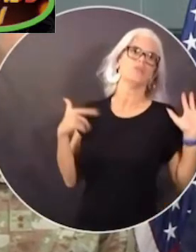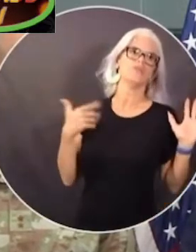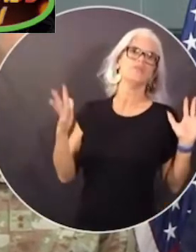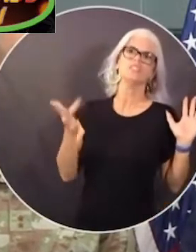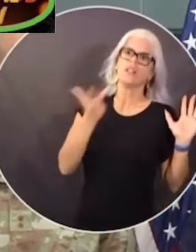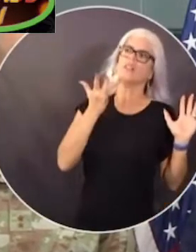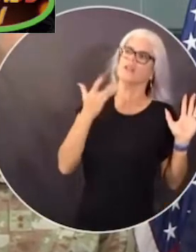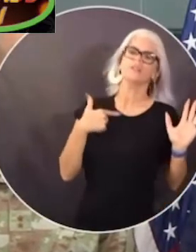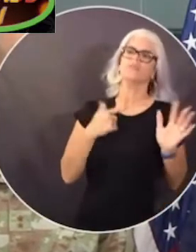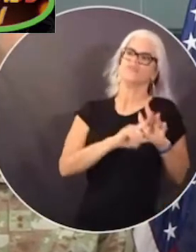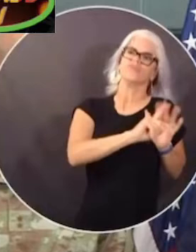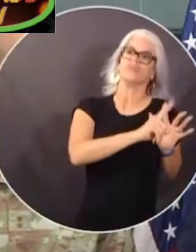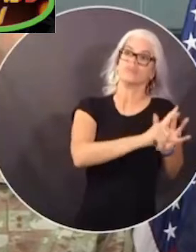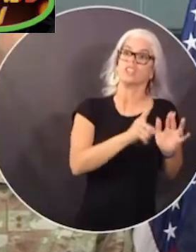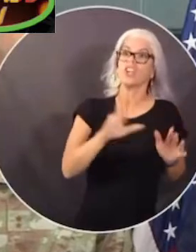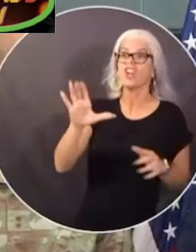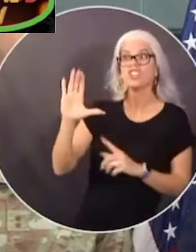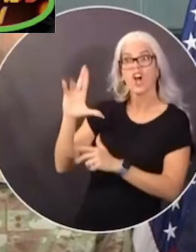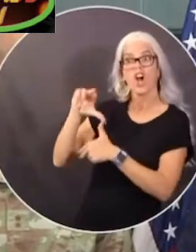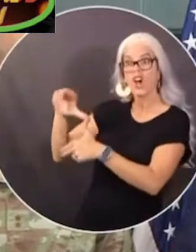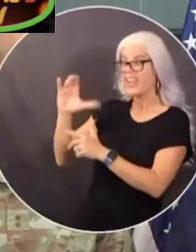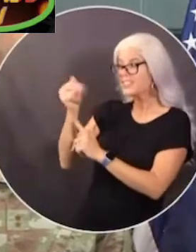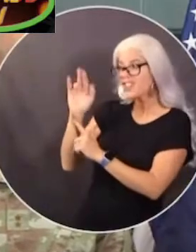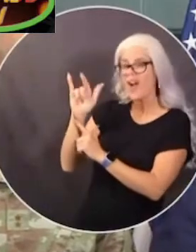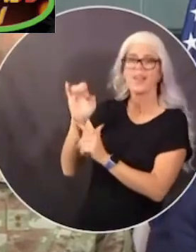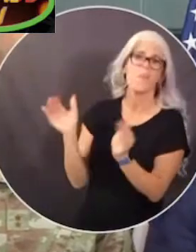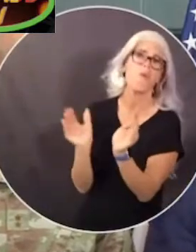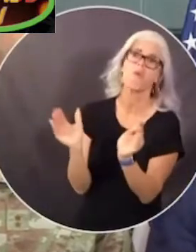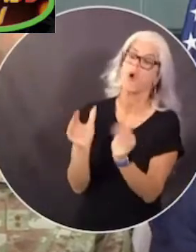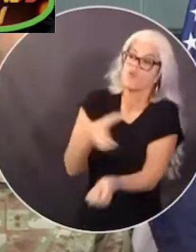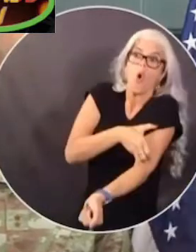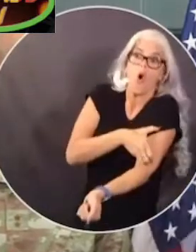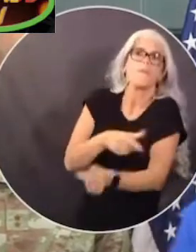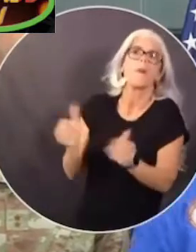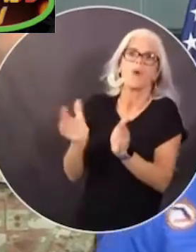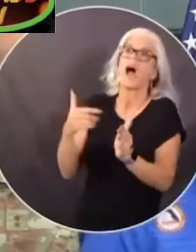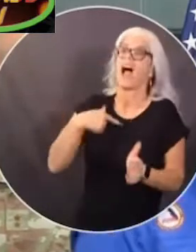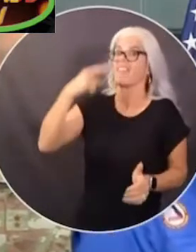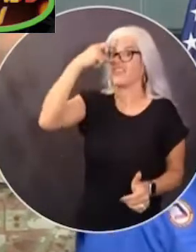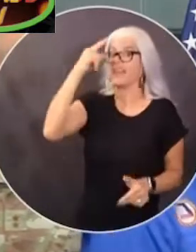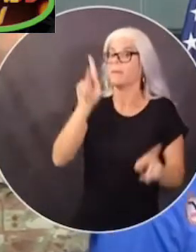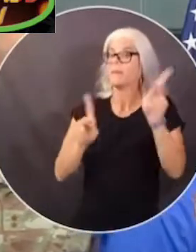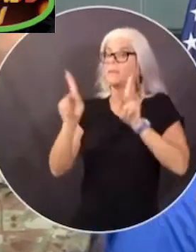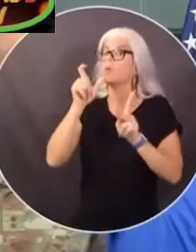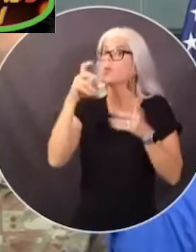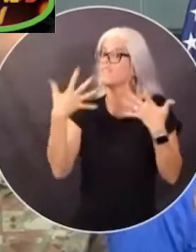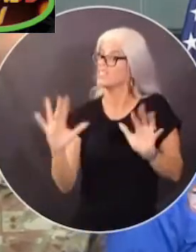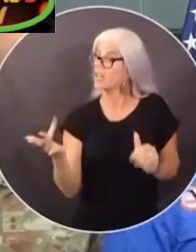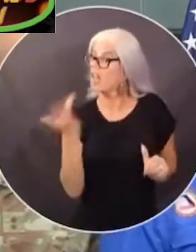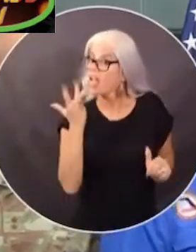but I would imagine that most people that have lived through that, they went ahead and evacuated. I think another issue is